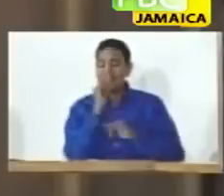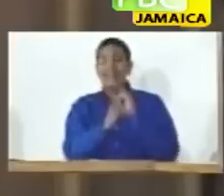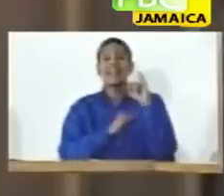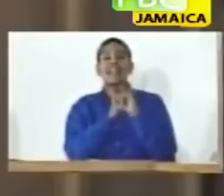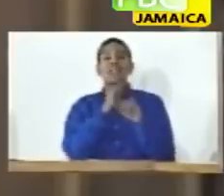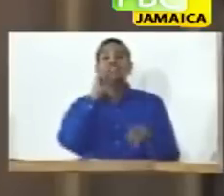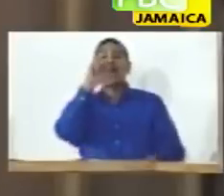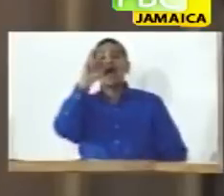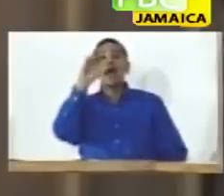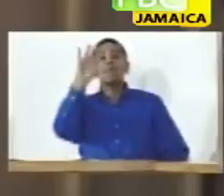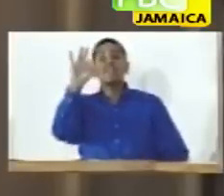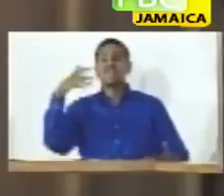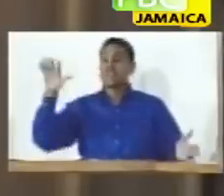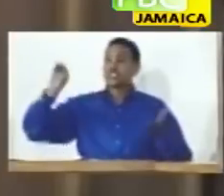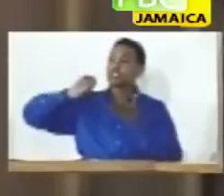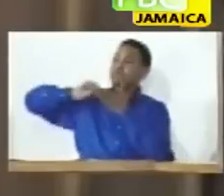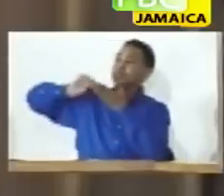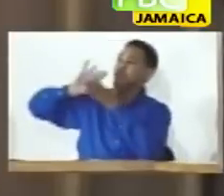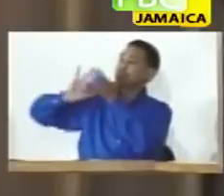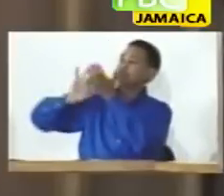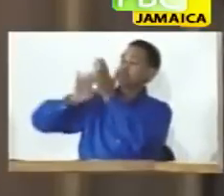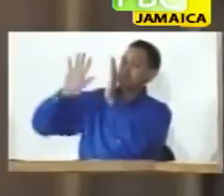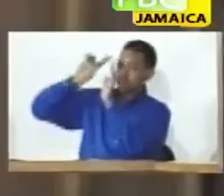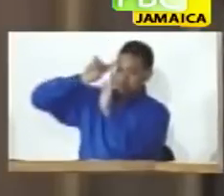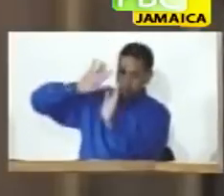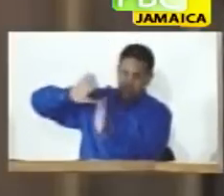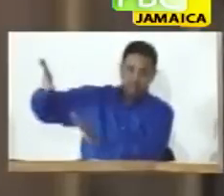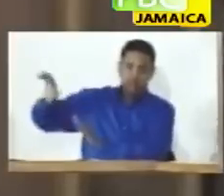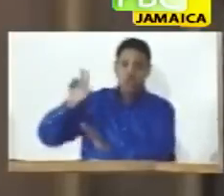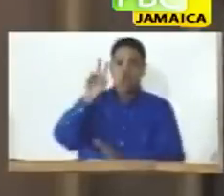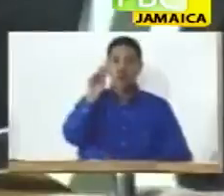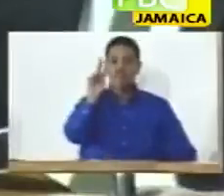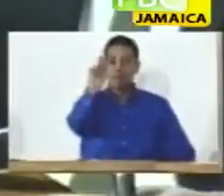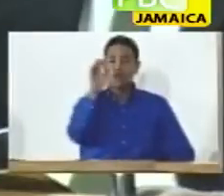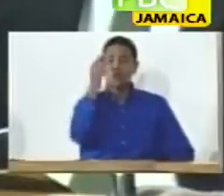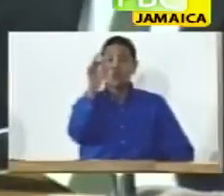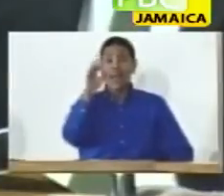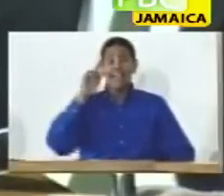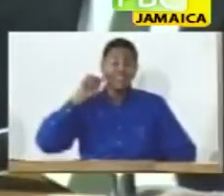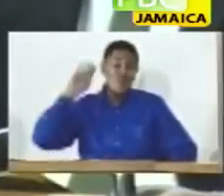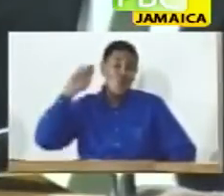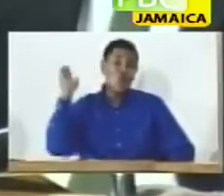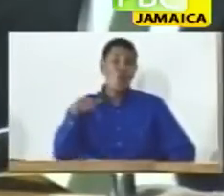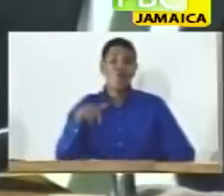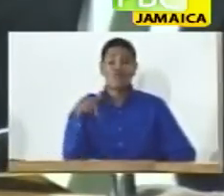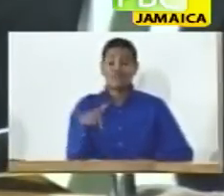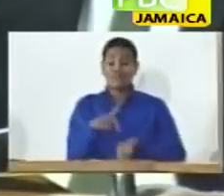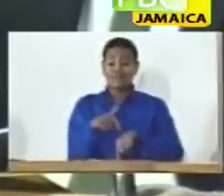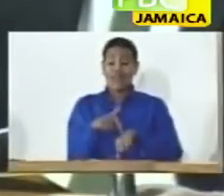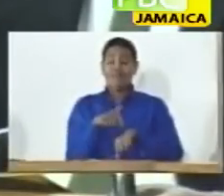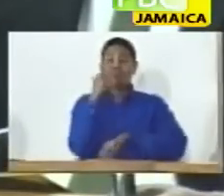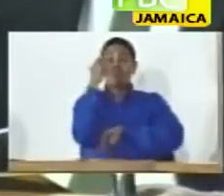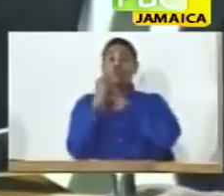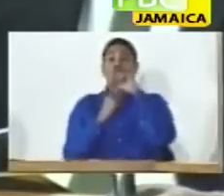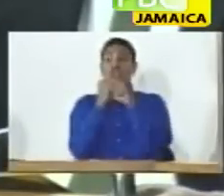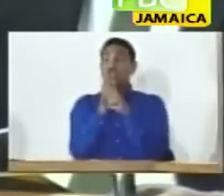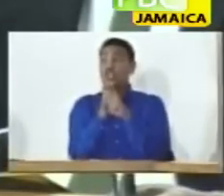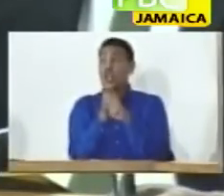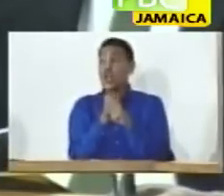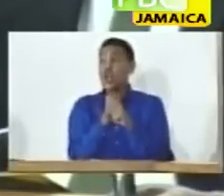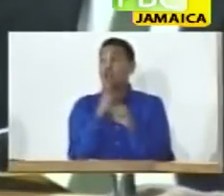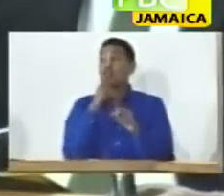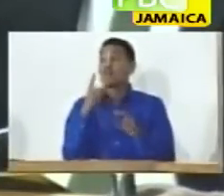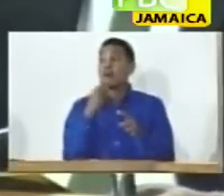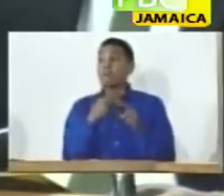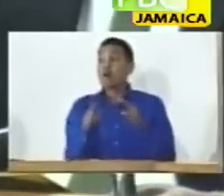Monetary Fund in November 2019. Over the course of this 3-year